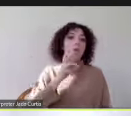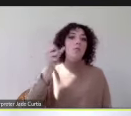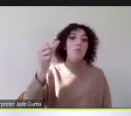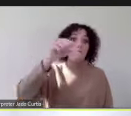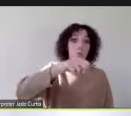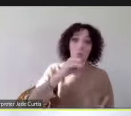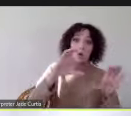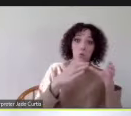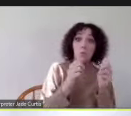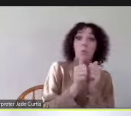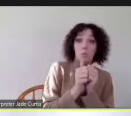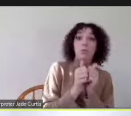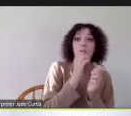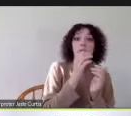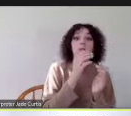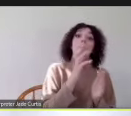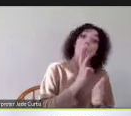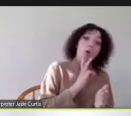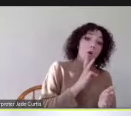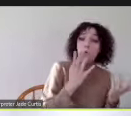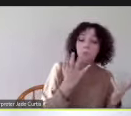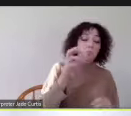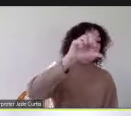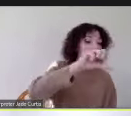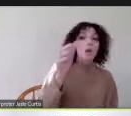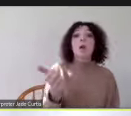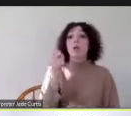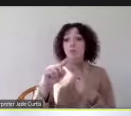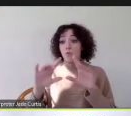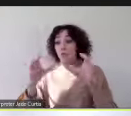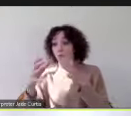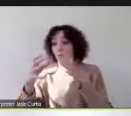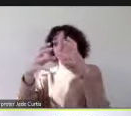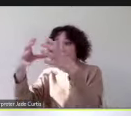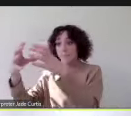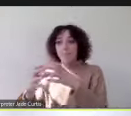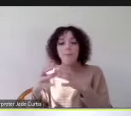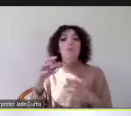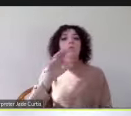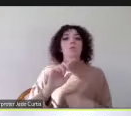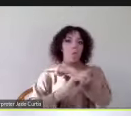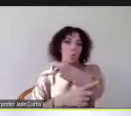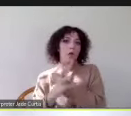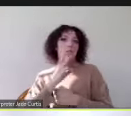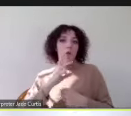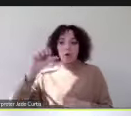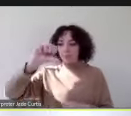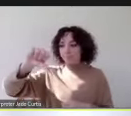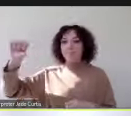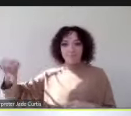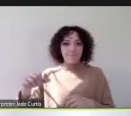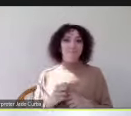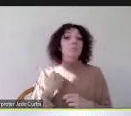groups with water and some groups with wastewater effluent. We added